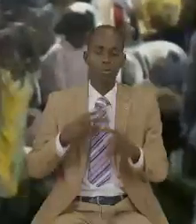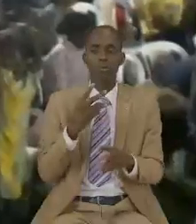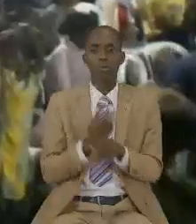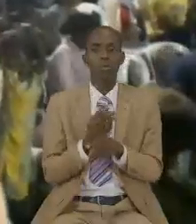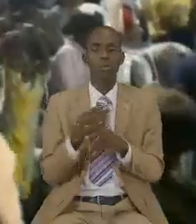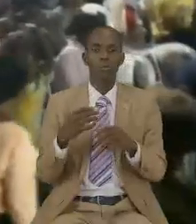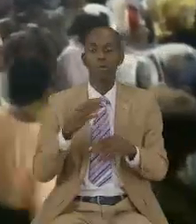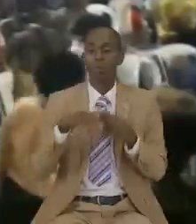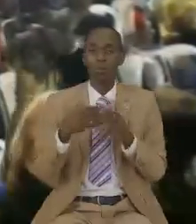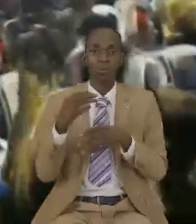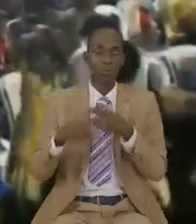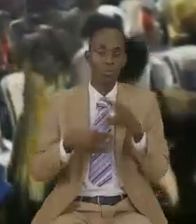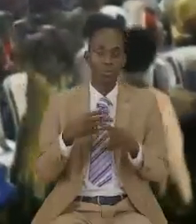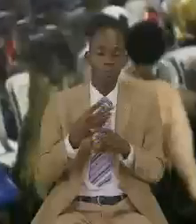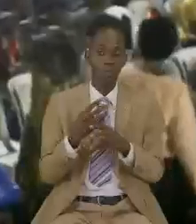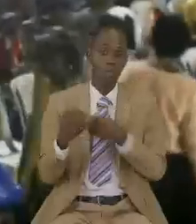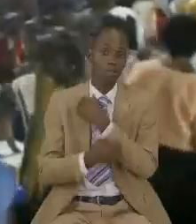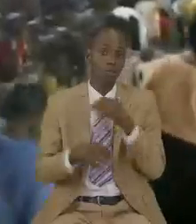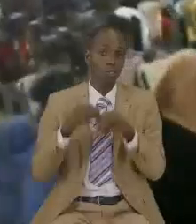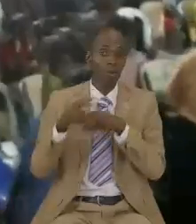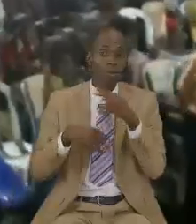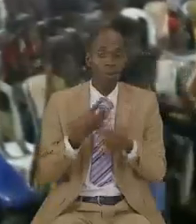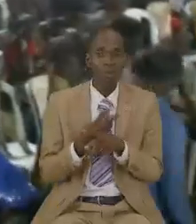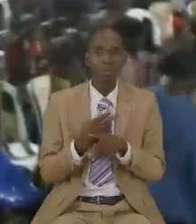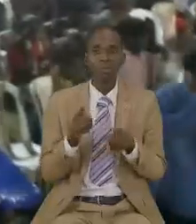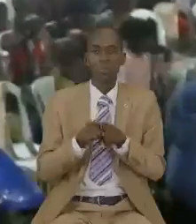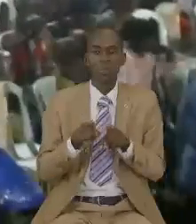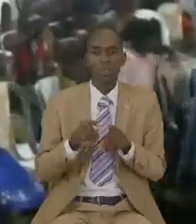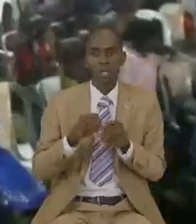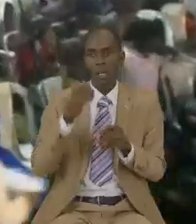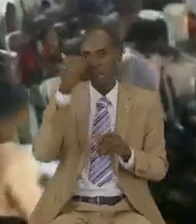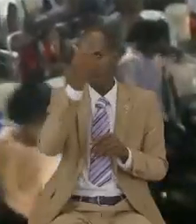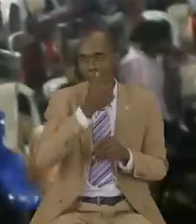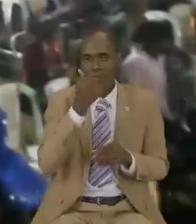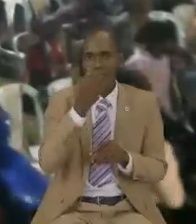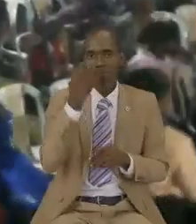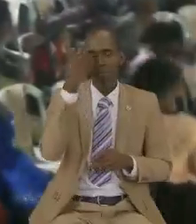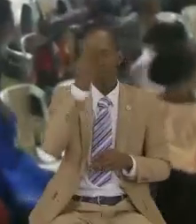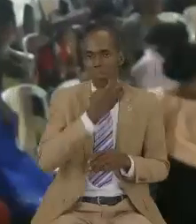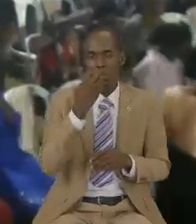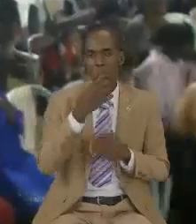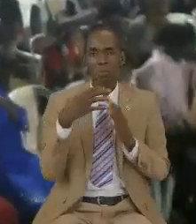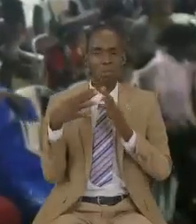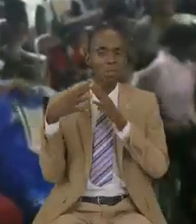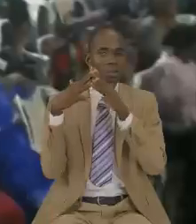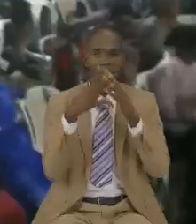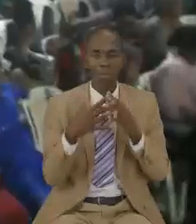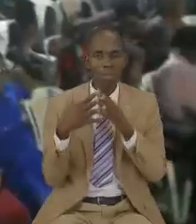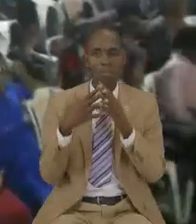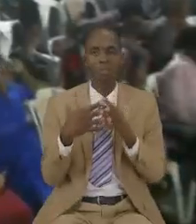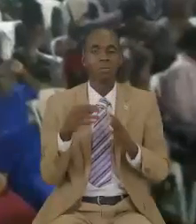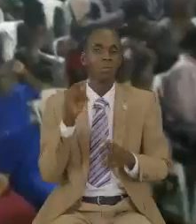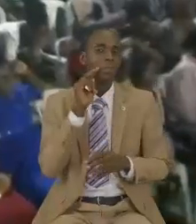all over Nigeria. Nigeria, Africa, Europe, America, you know, the